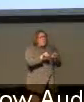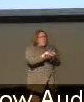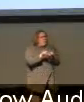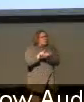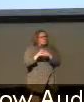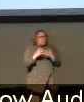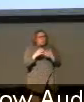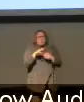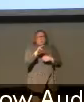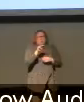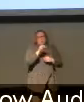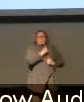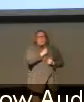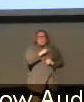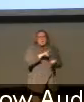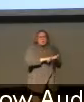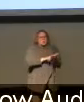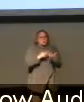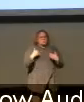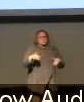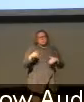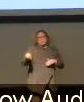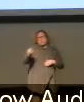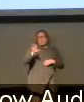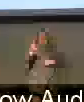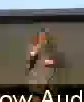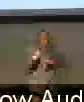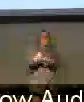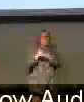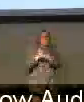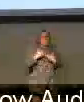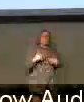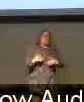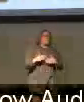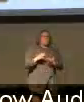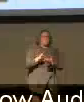so valuable in this process and have volunteered to stand up.